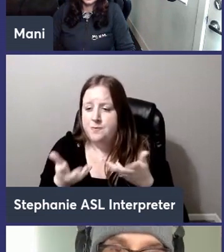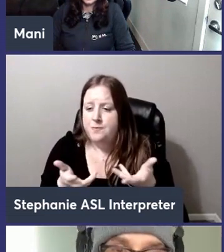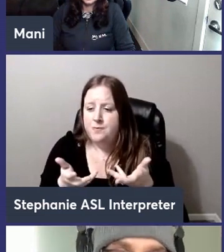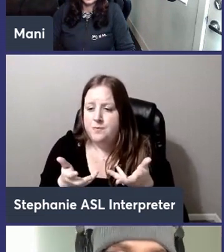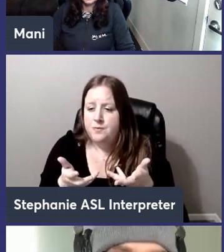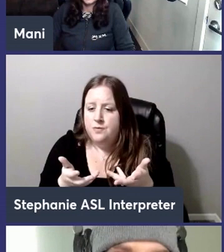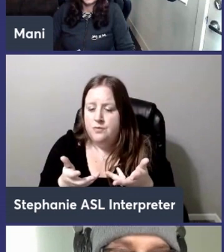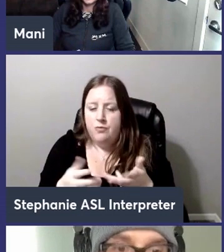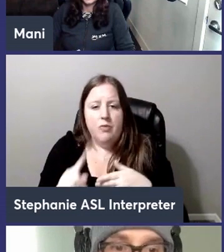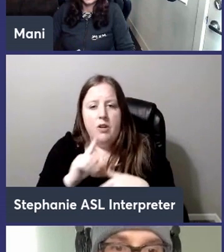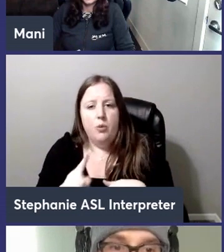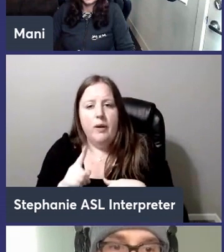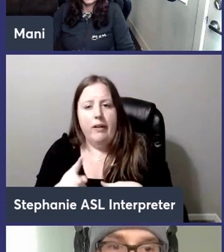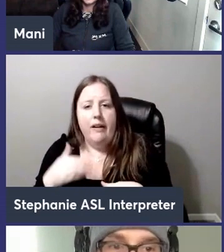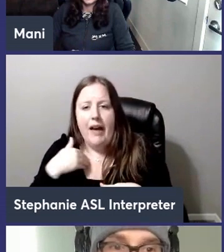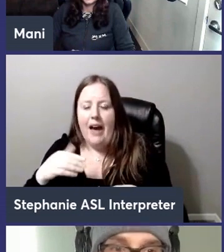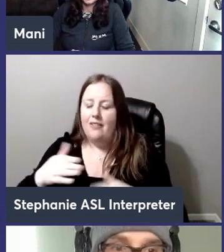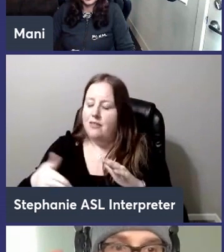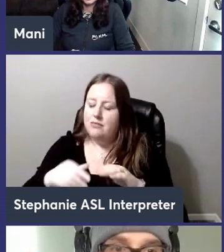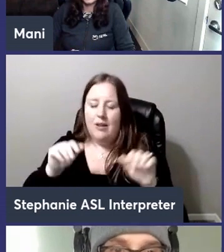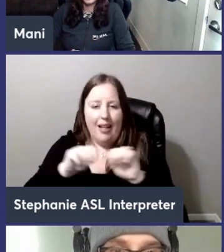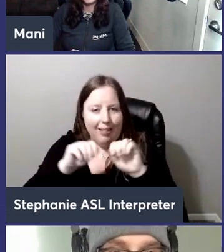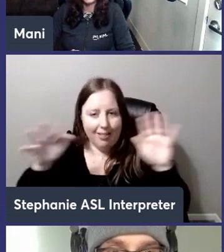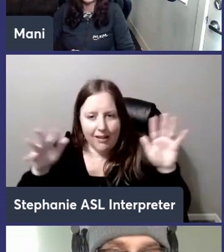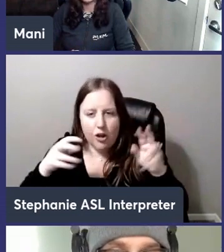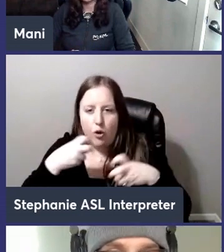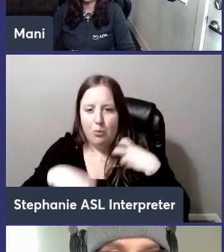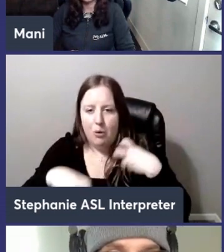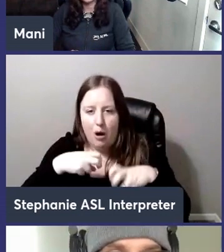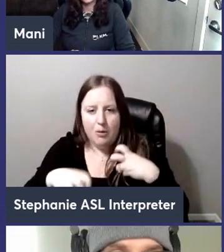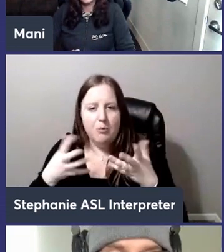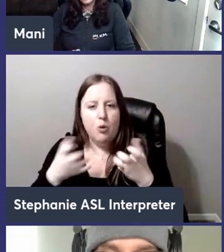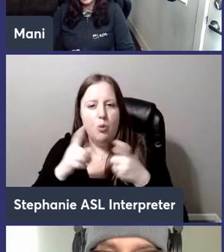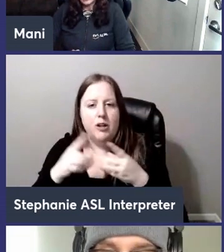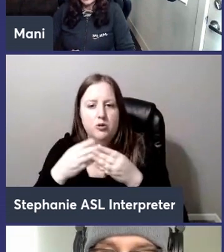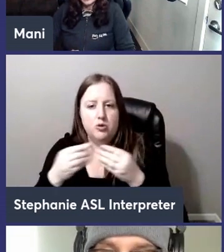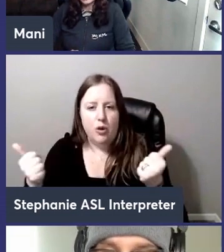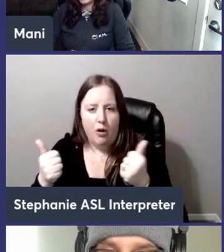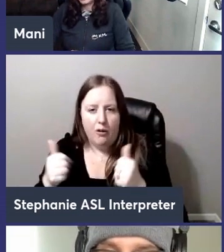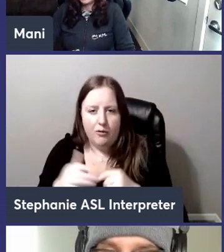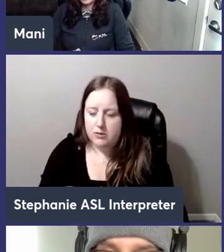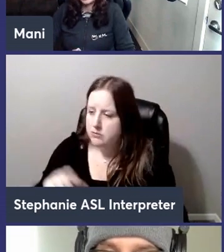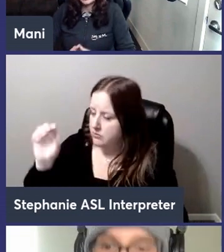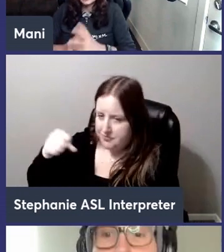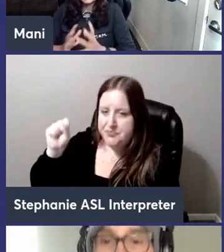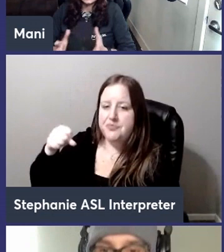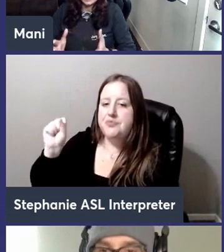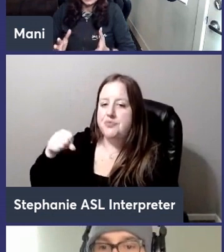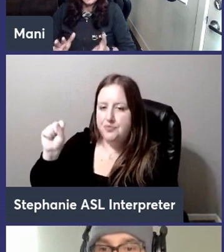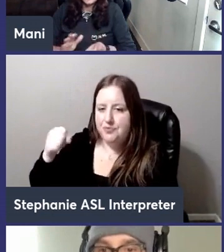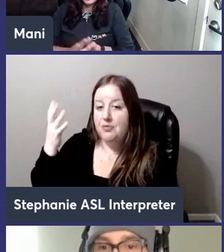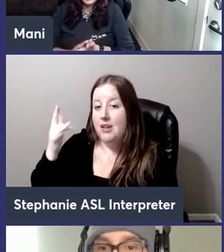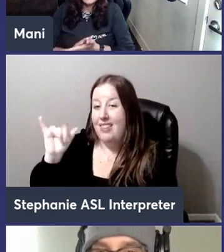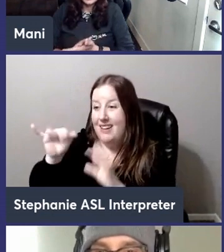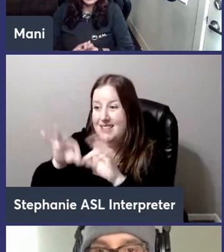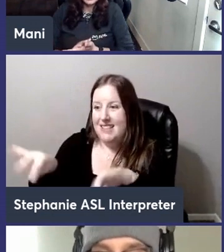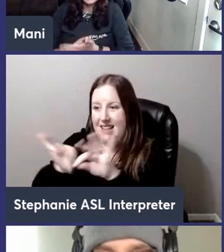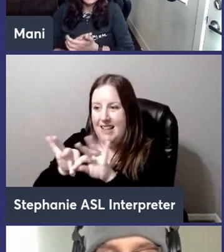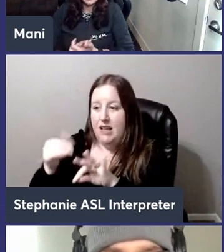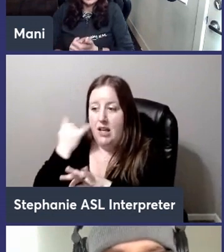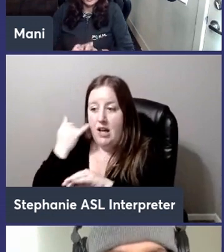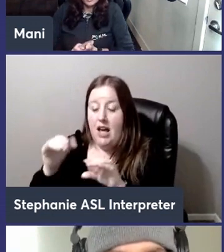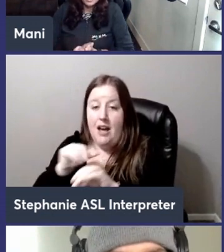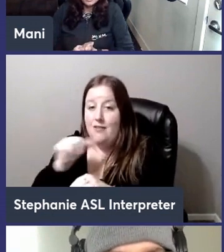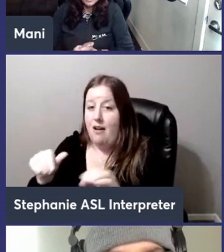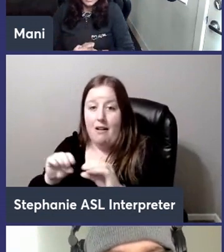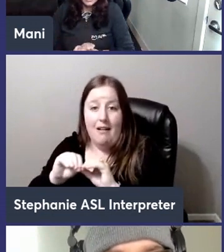set out with a clear, defined problem that you're looking to solve? Absolutely, because that's the key. If you don't have a clear,